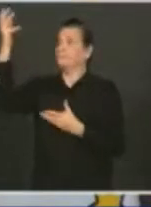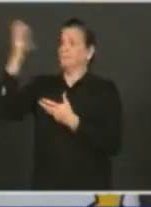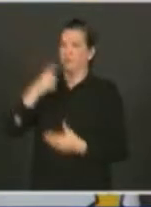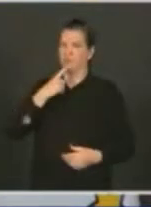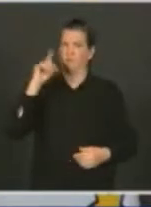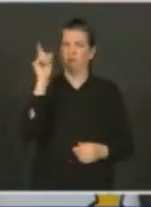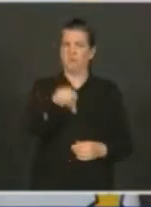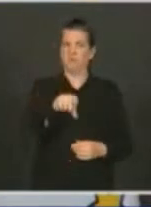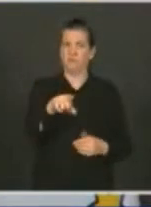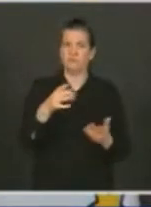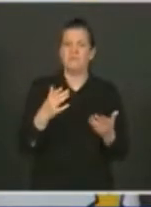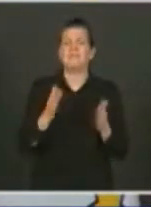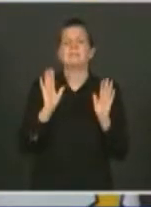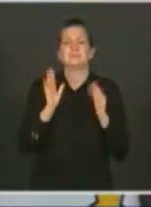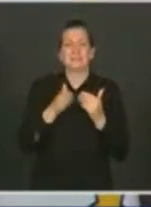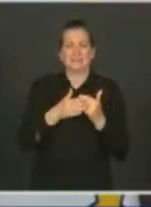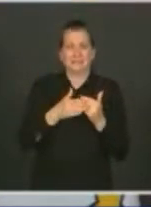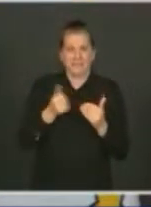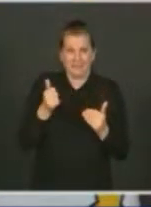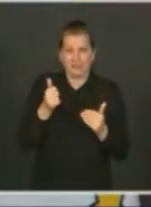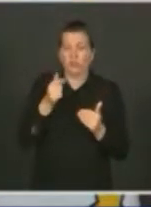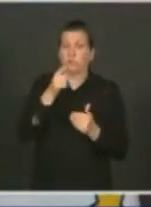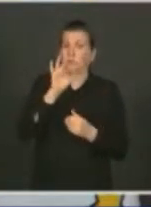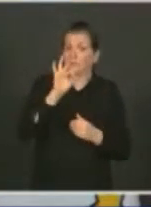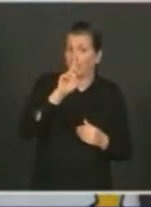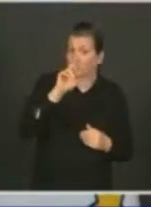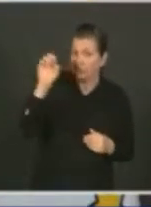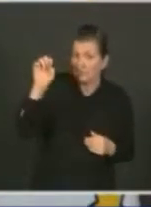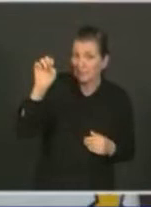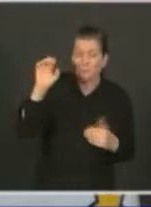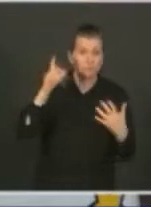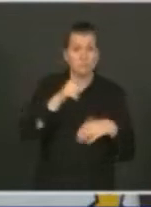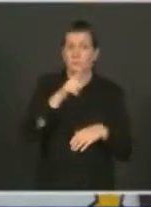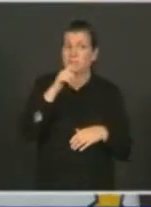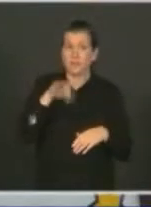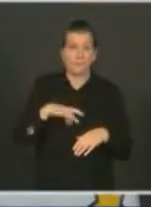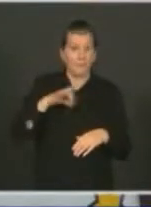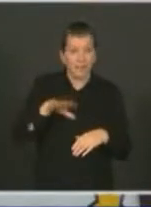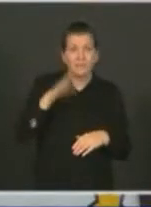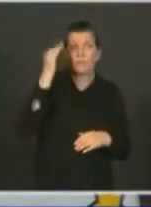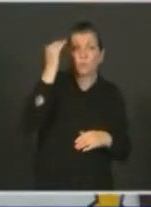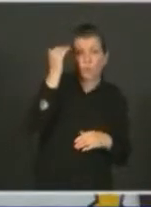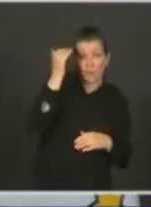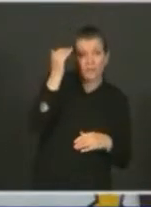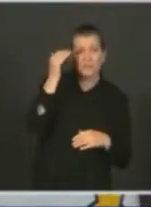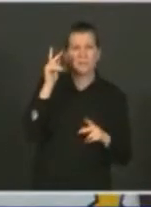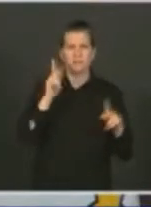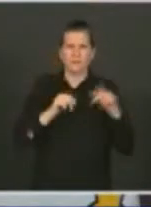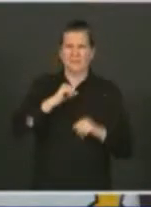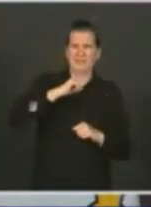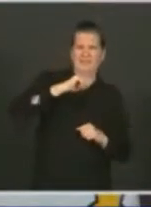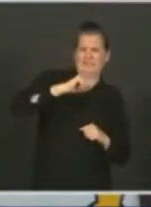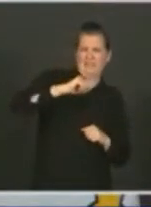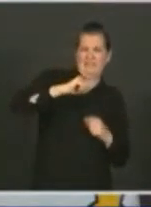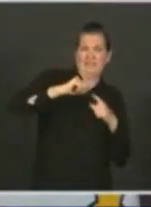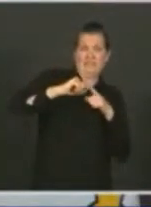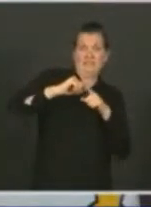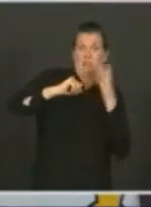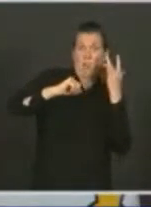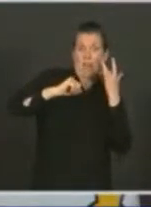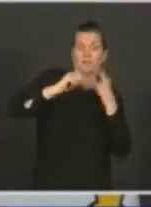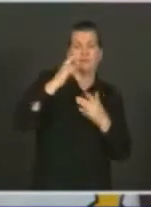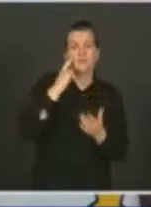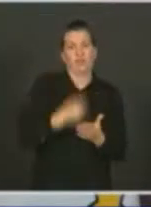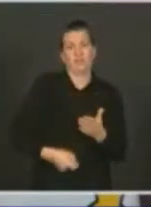to make it super easy, make it free, and give them all the information they need so it's not scary.